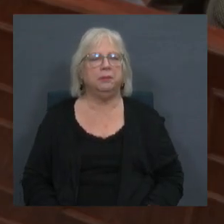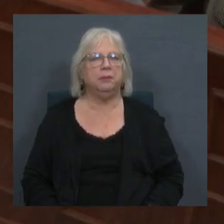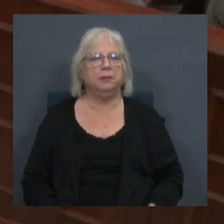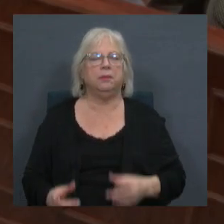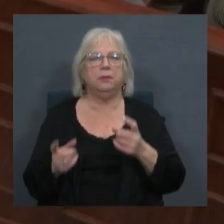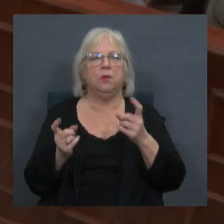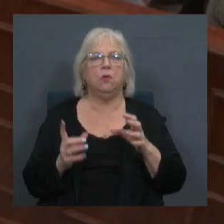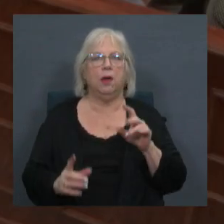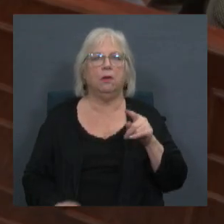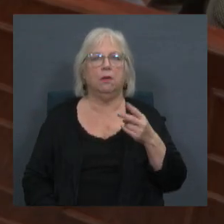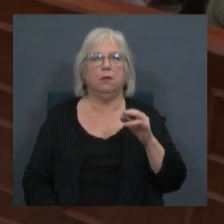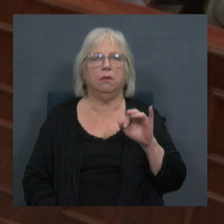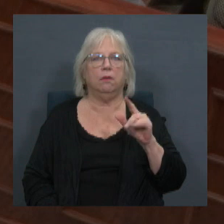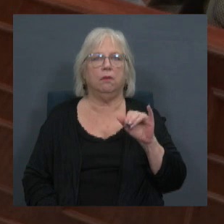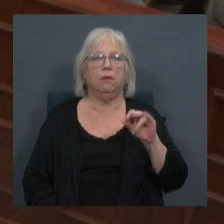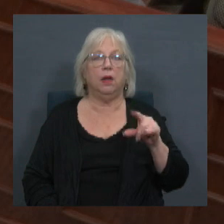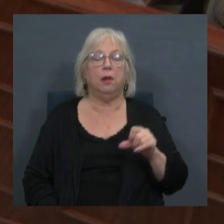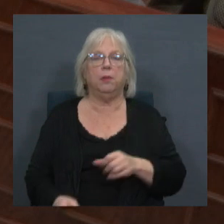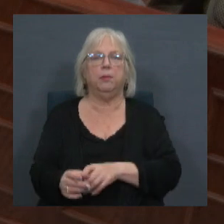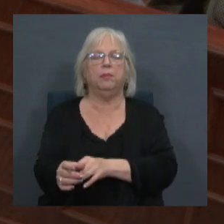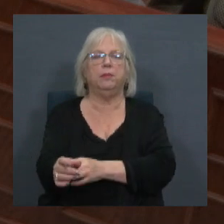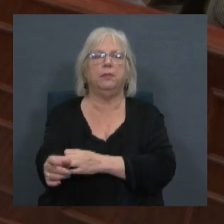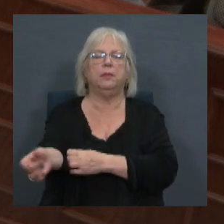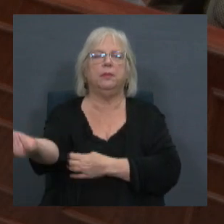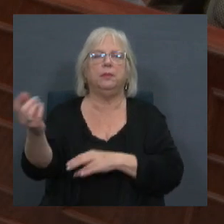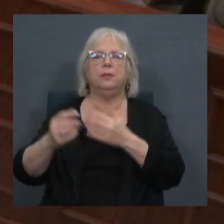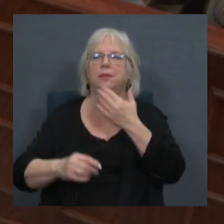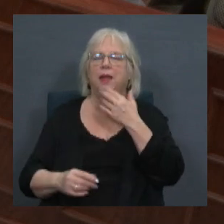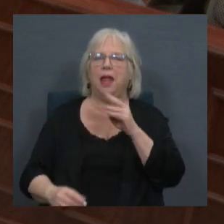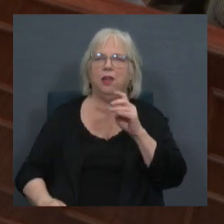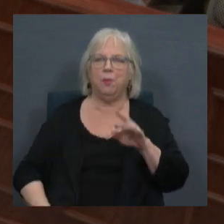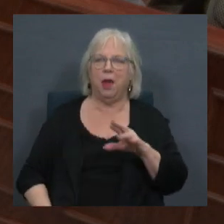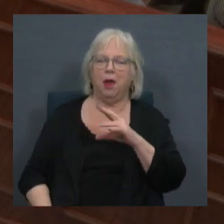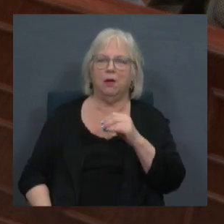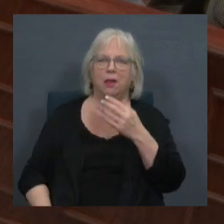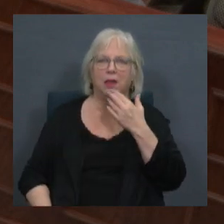Director Phillips? Thank you, Mayor, and thank you,